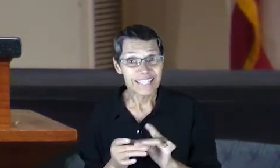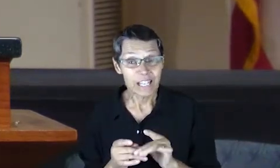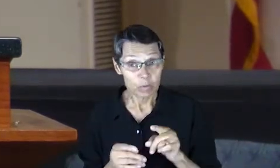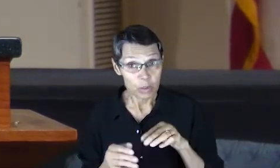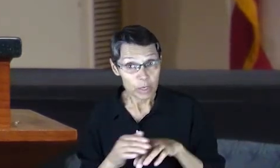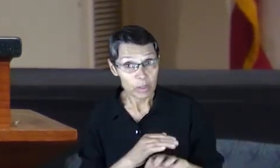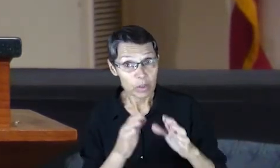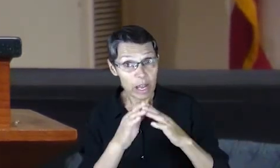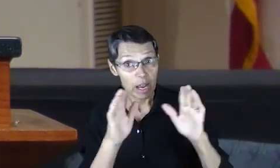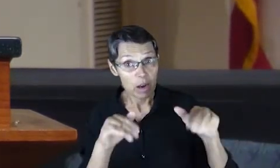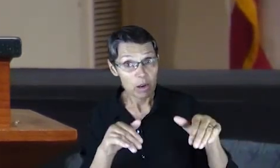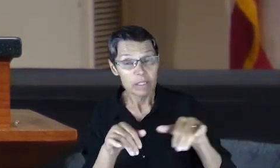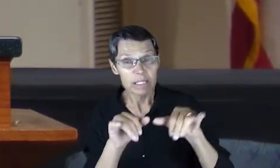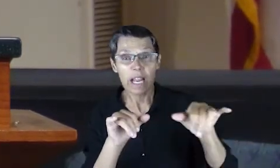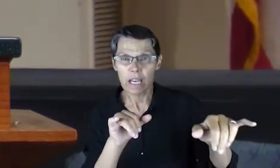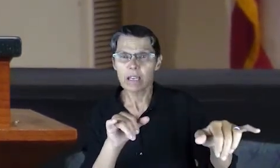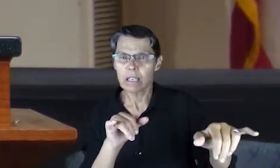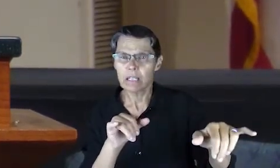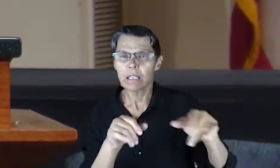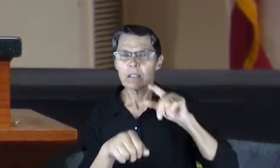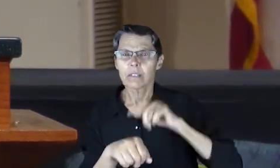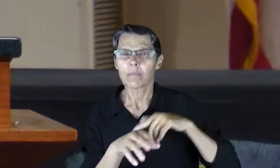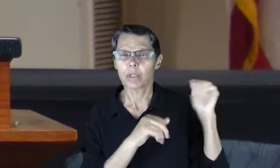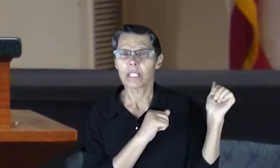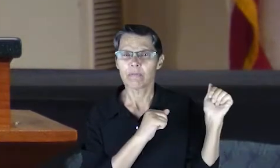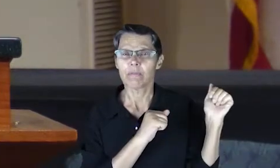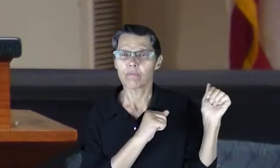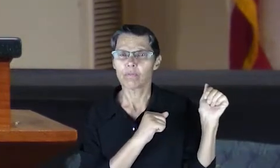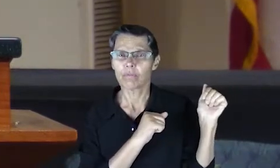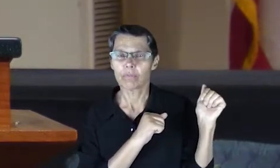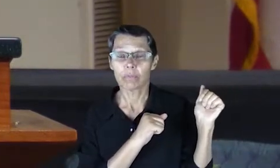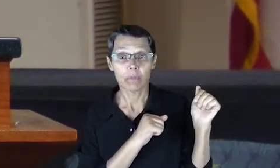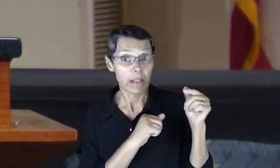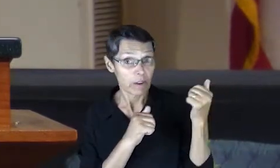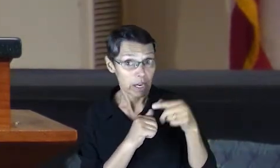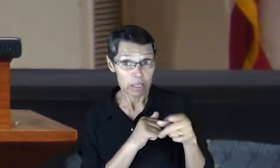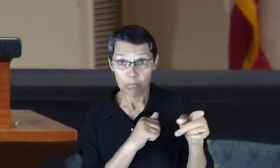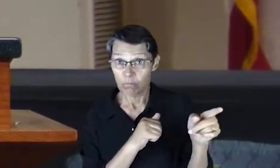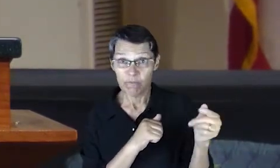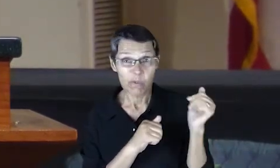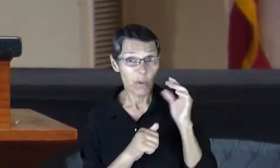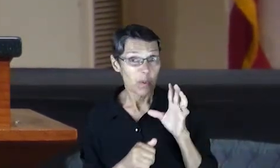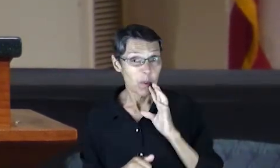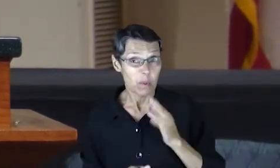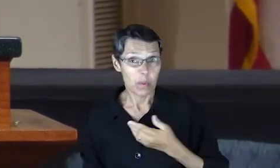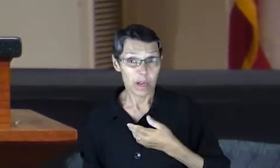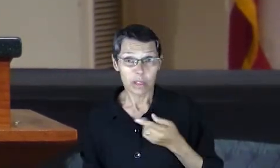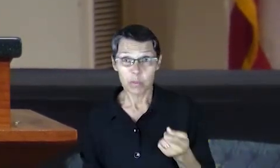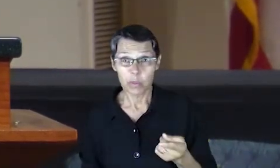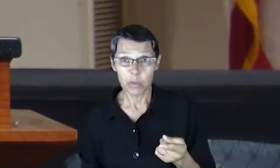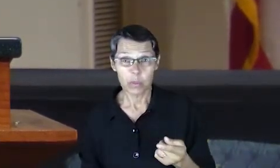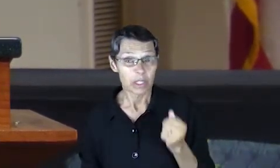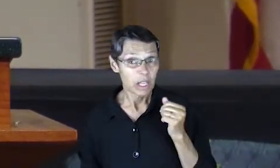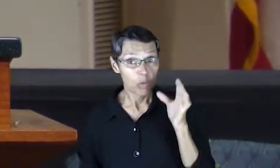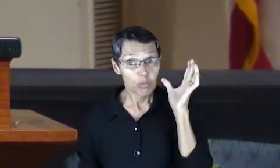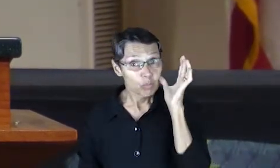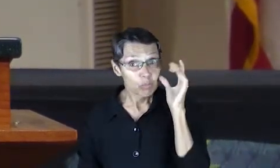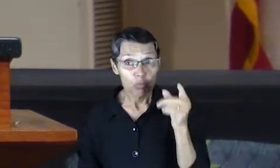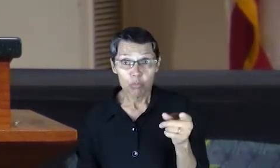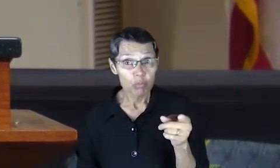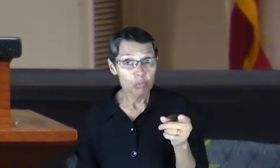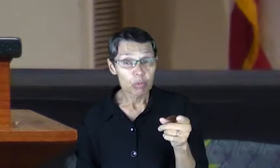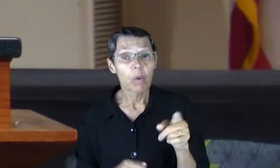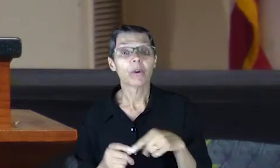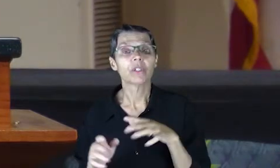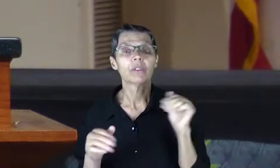to them, "Wherever you enter a house, stay there until you leave the place. If any place will not welcome you and they refuse